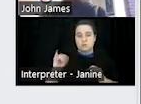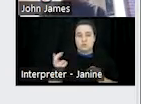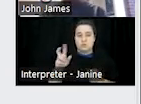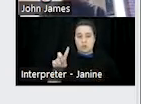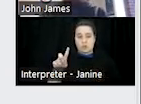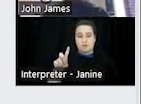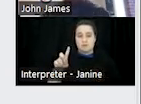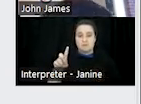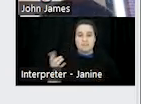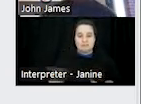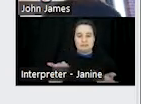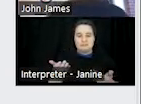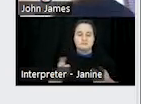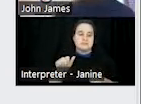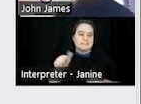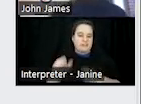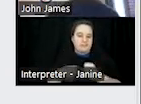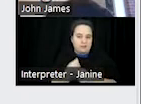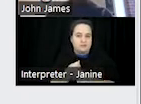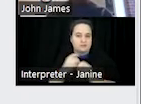coach of Aggie Center football. So.